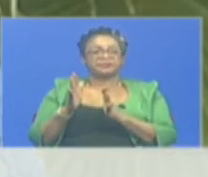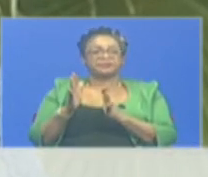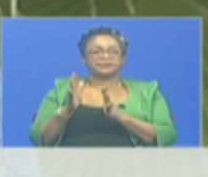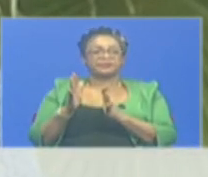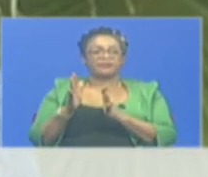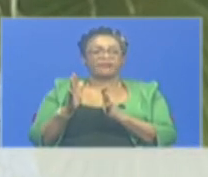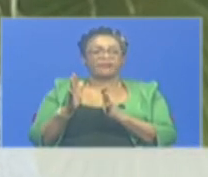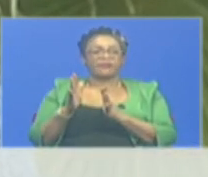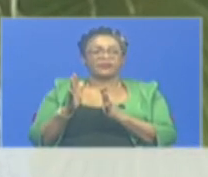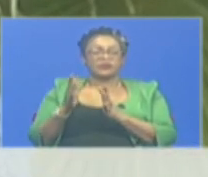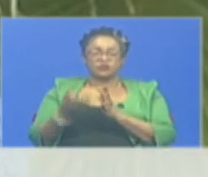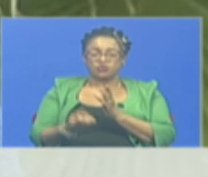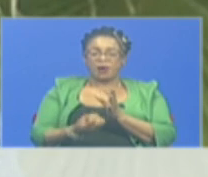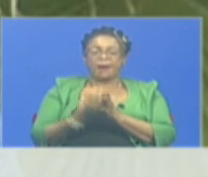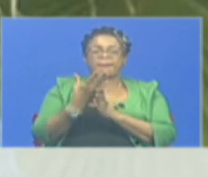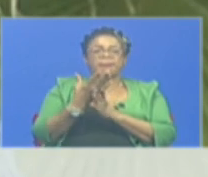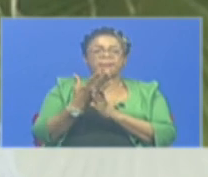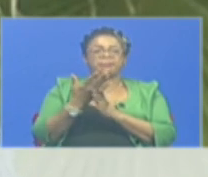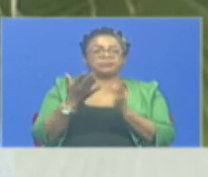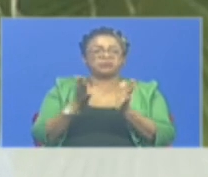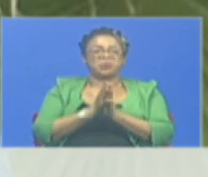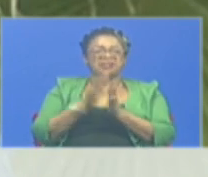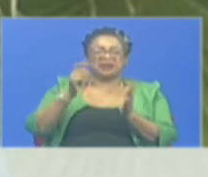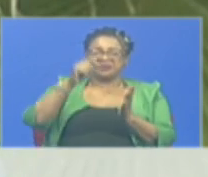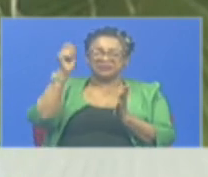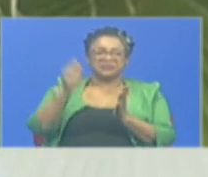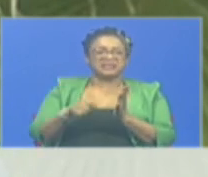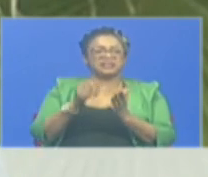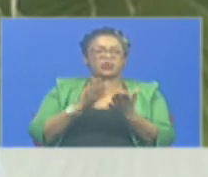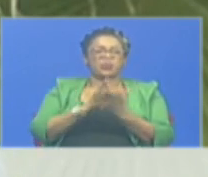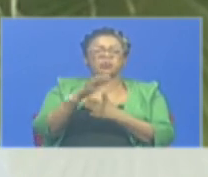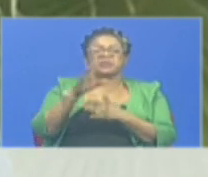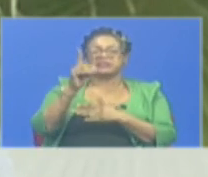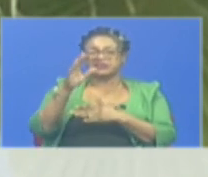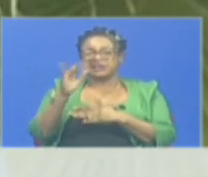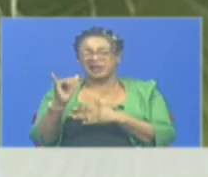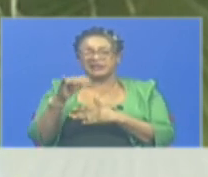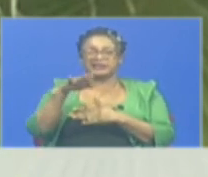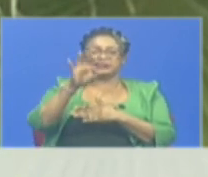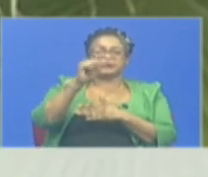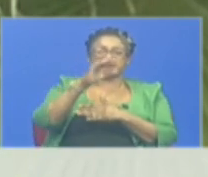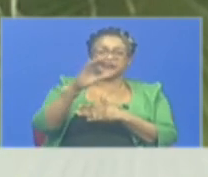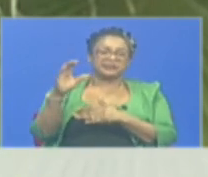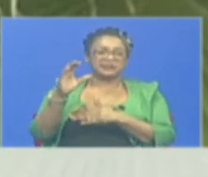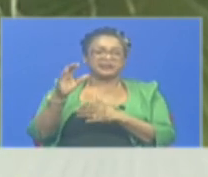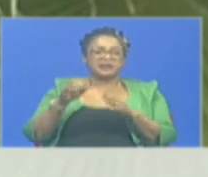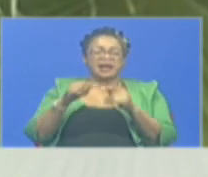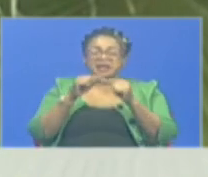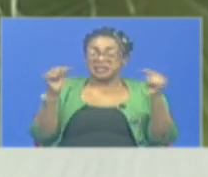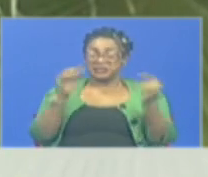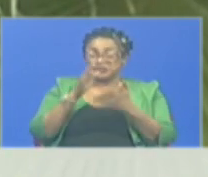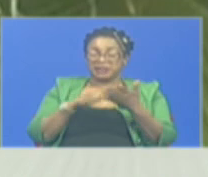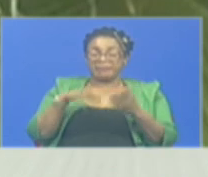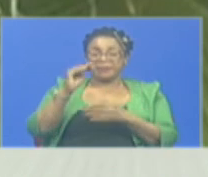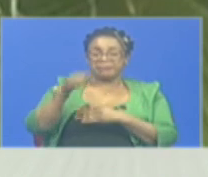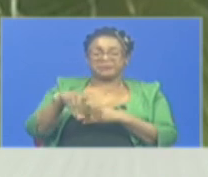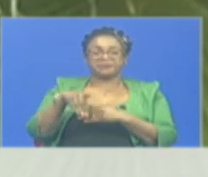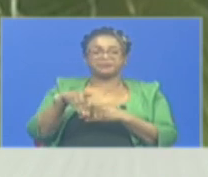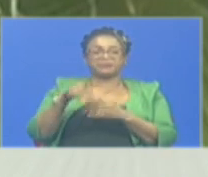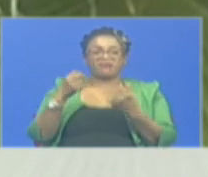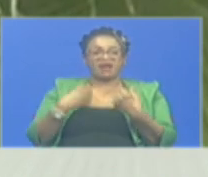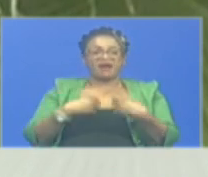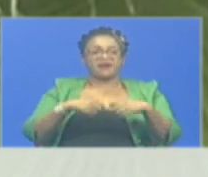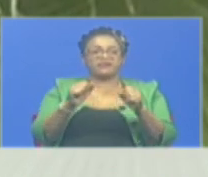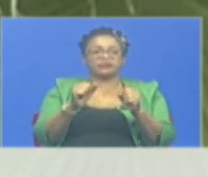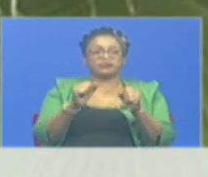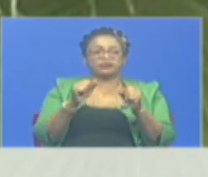bring up trumped up charges through DCI, EACC, against particular members of parliament, just in an effort to try and coerce